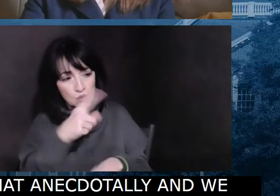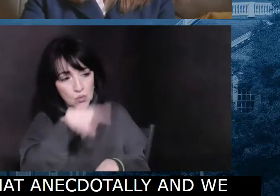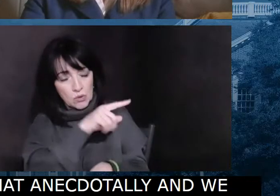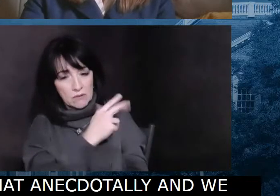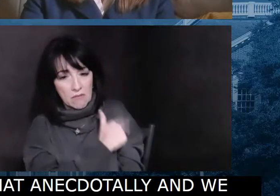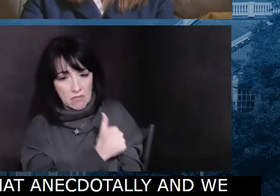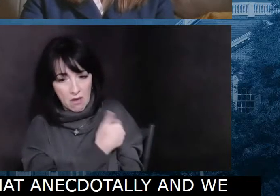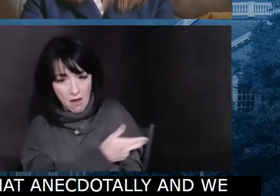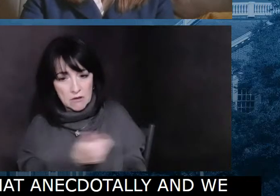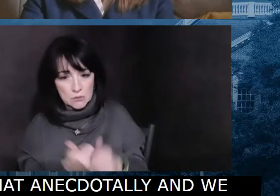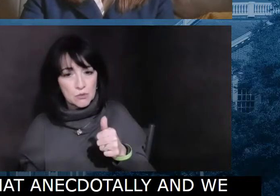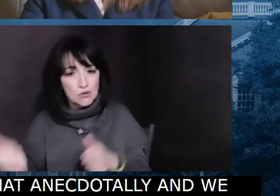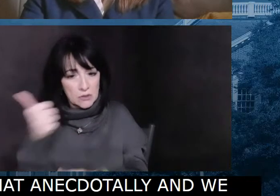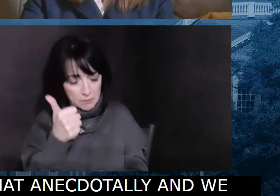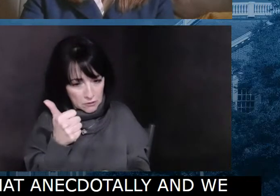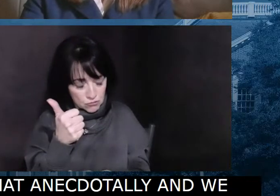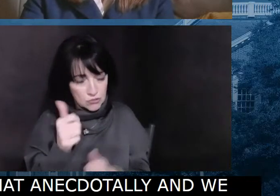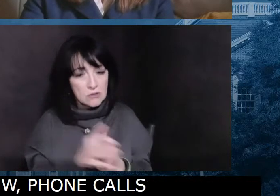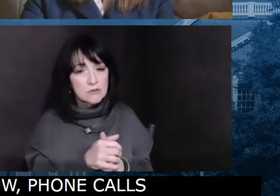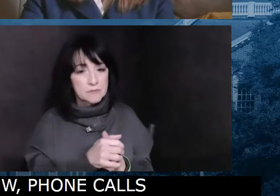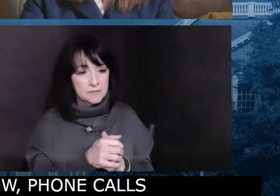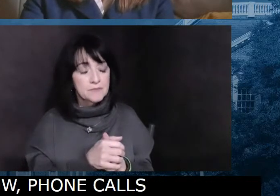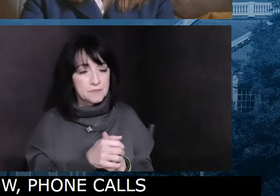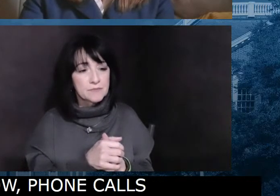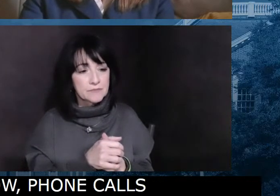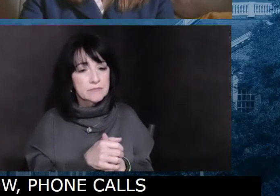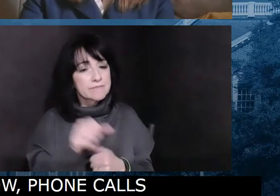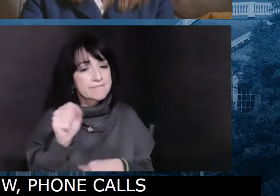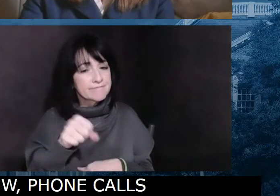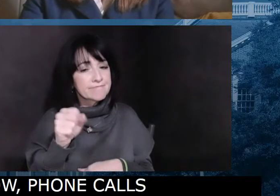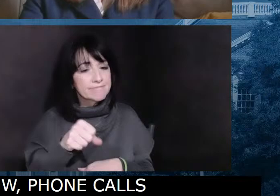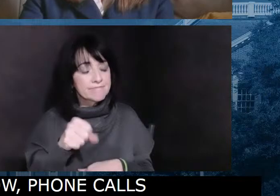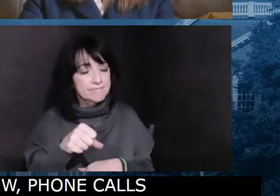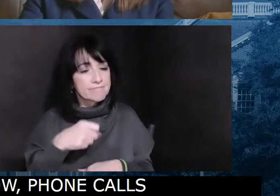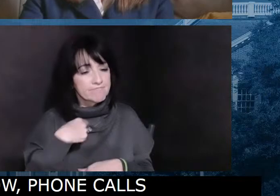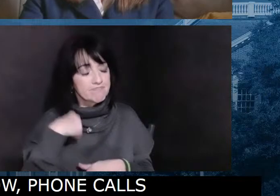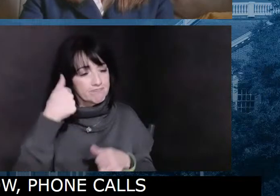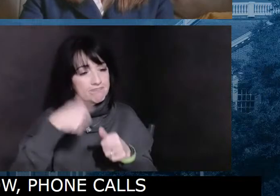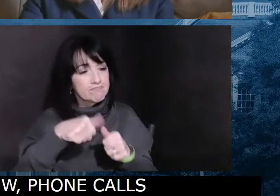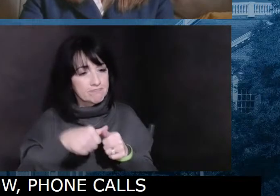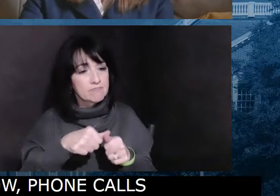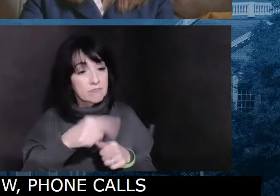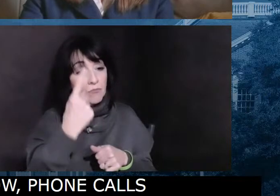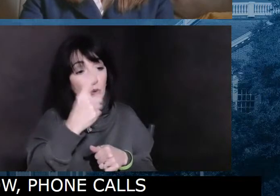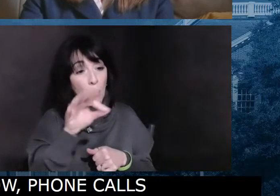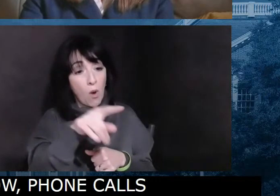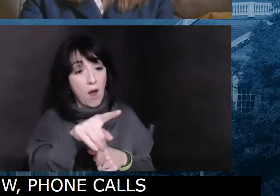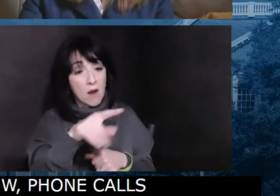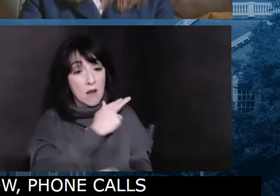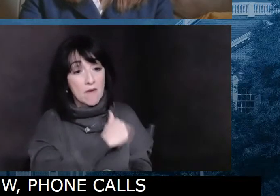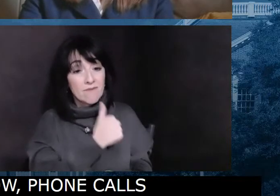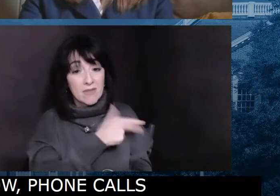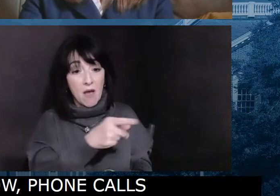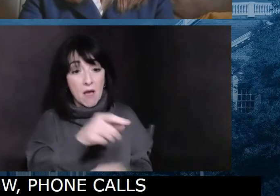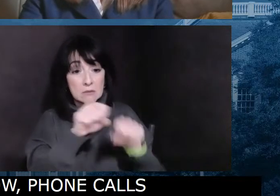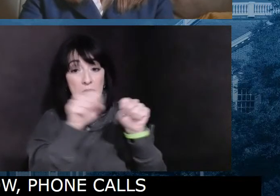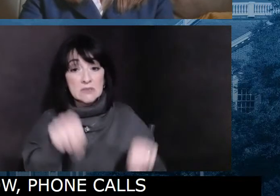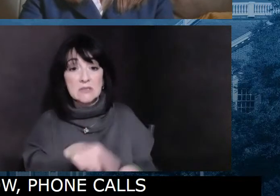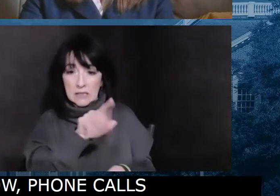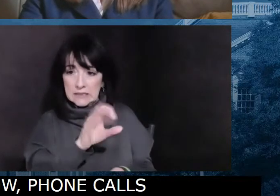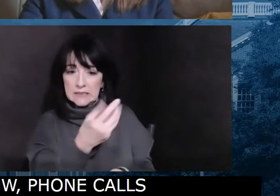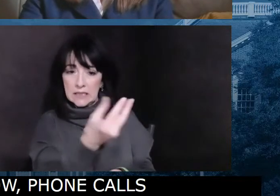administrators. At one point, one of the hospital systems returned a couple